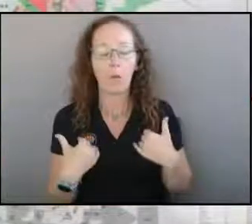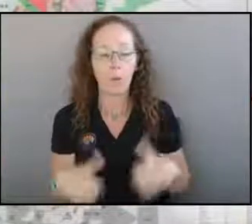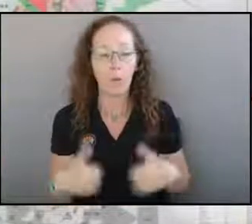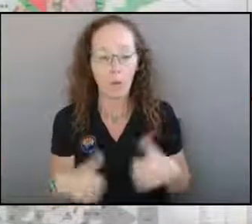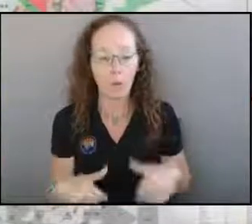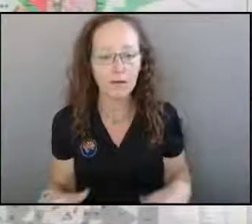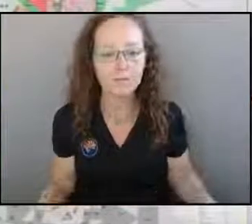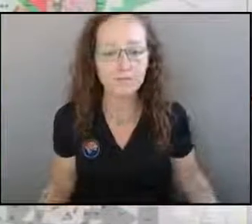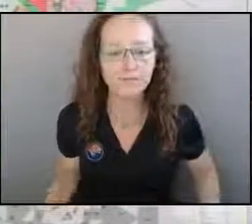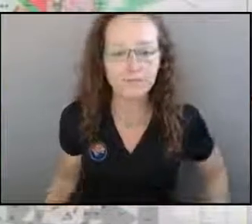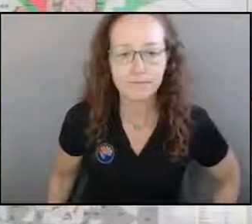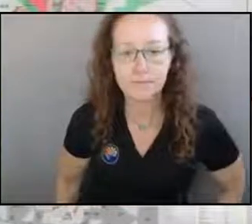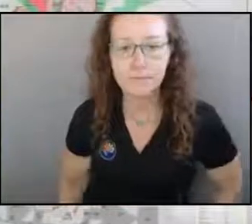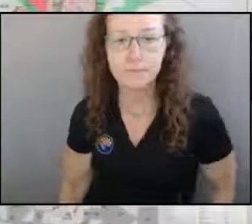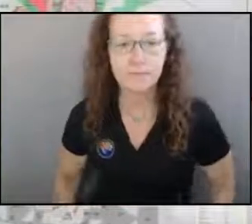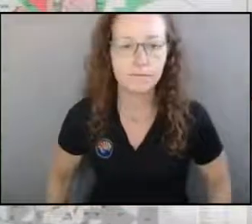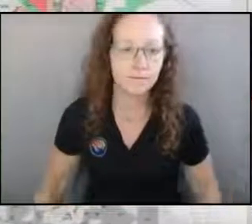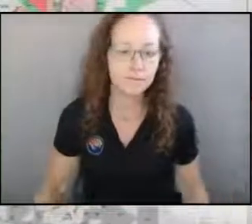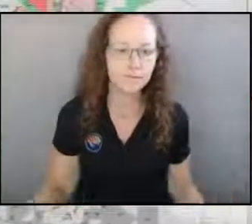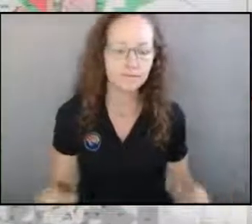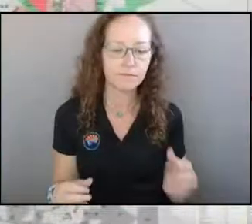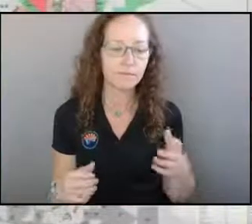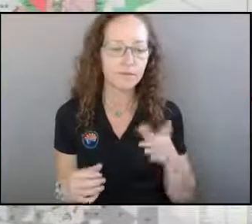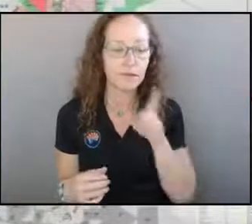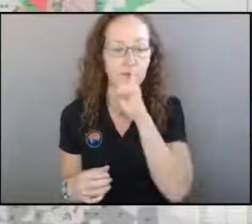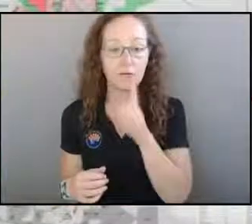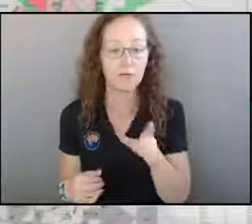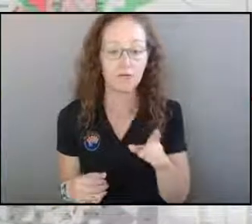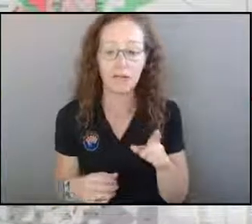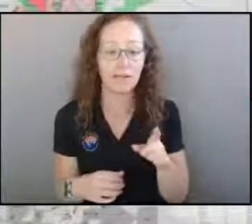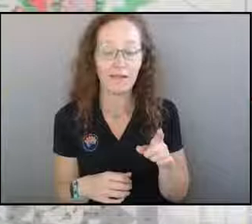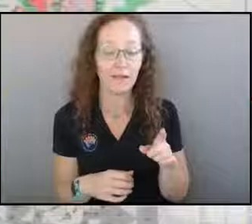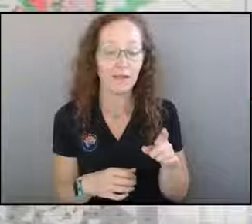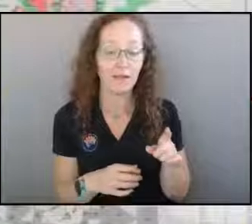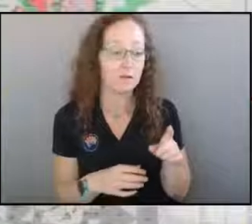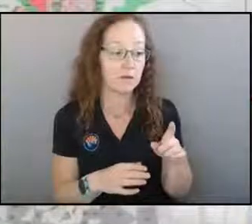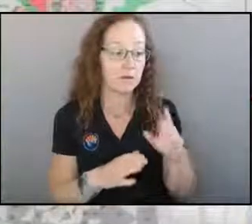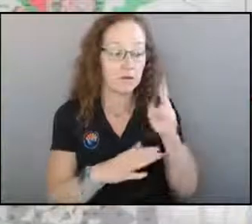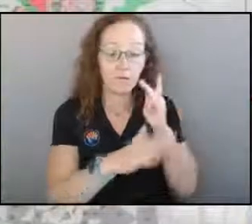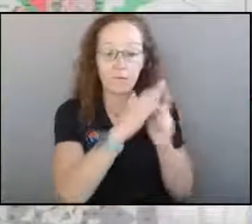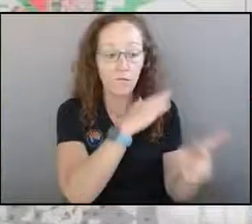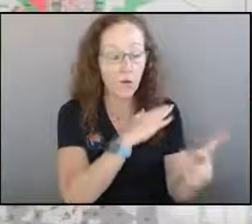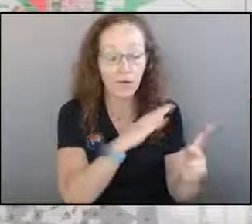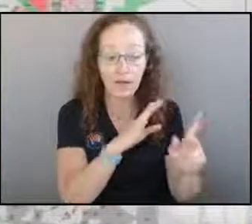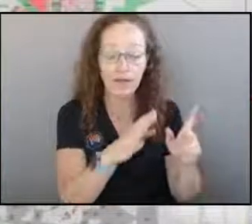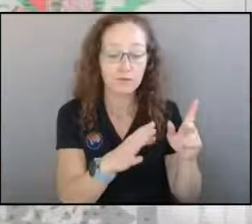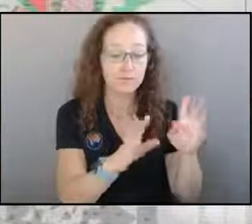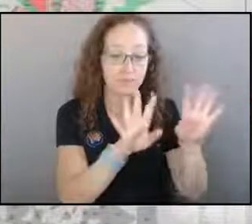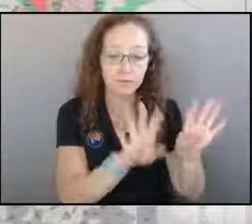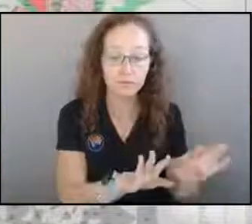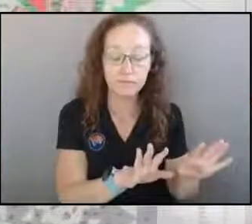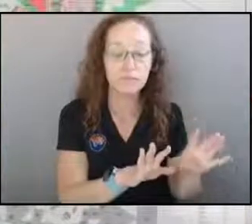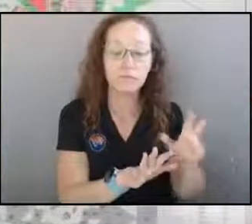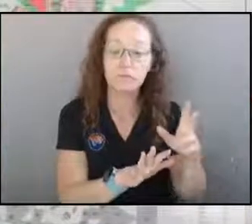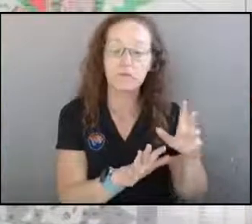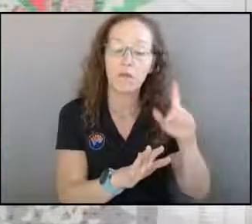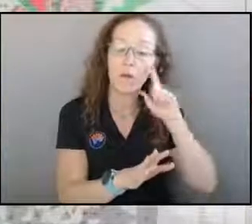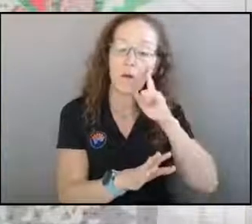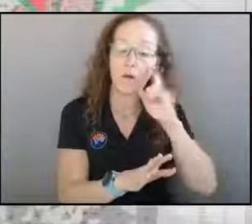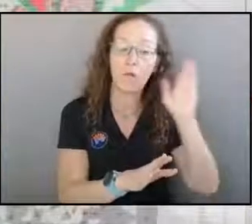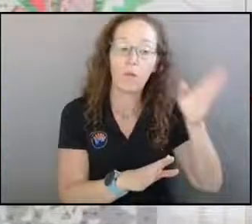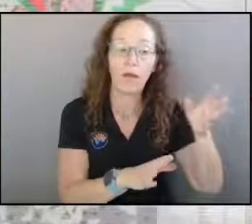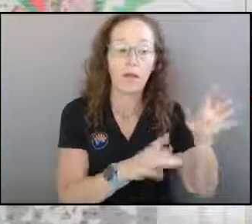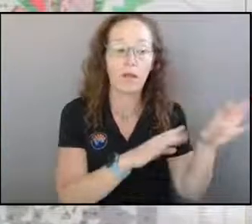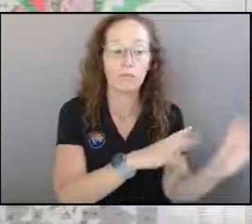there was no forecast for the wind coming out of the east. That happened, and that's what I'm talking about. It's just sometimes you